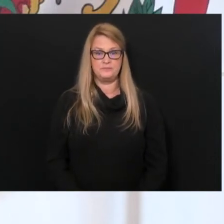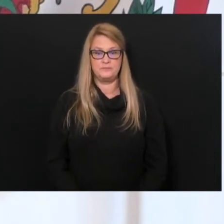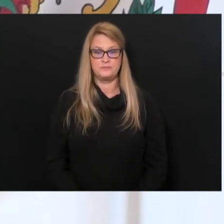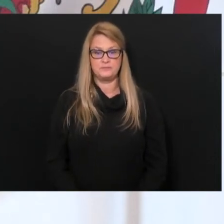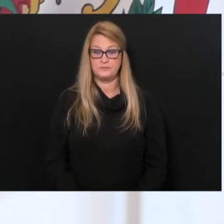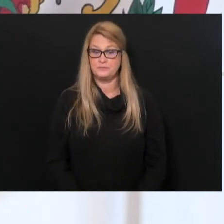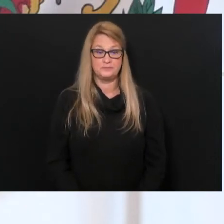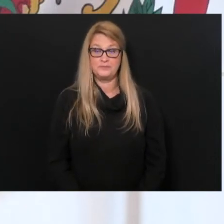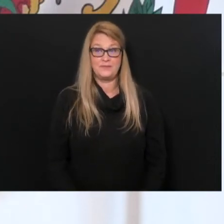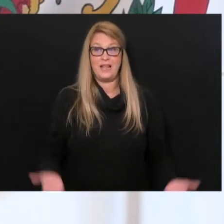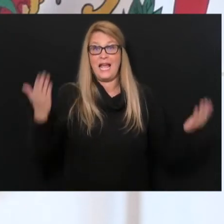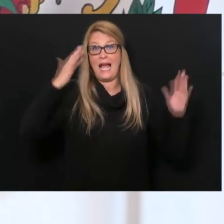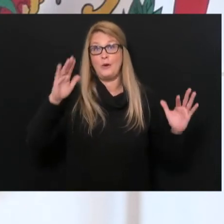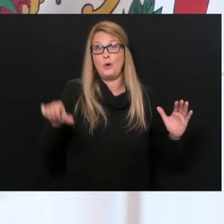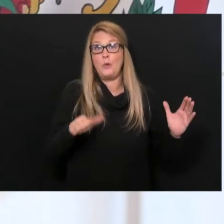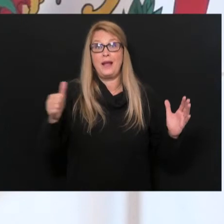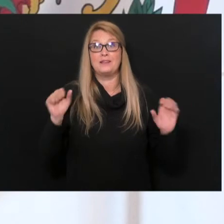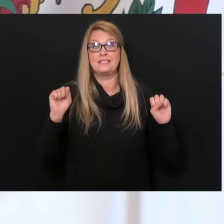Paul, I don't know what else we can do.